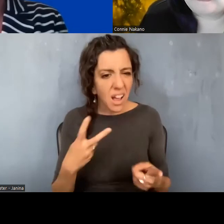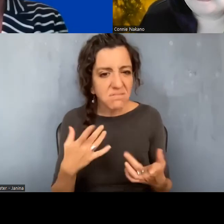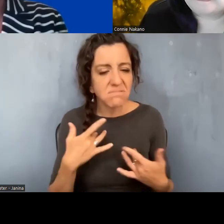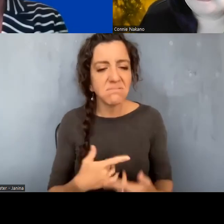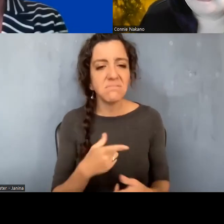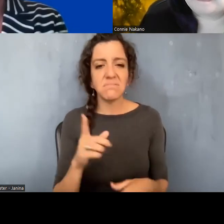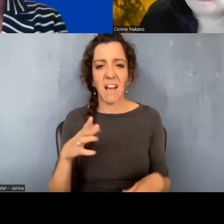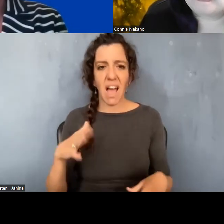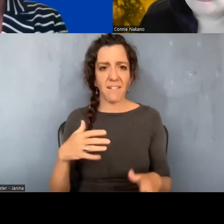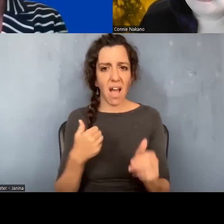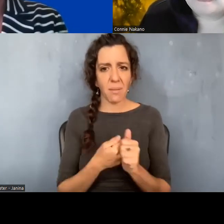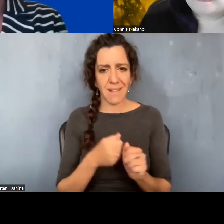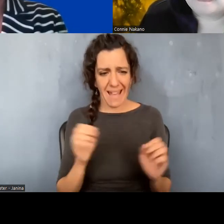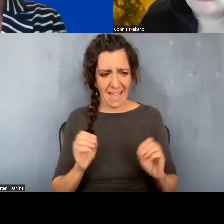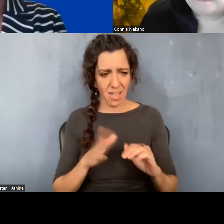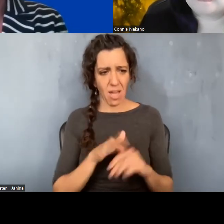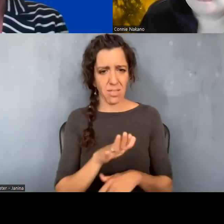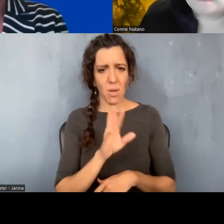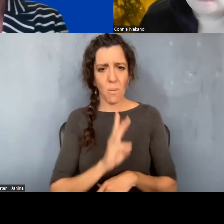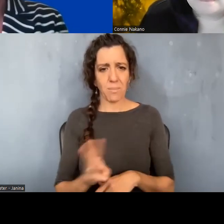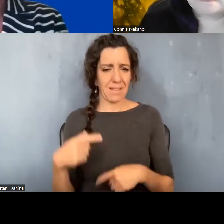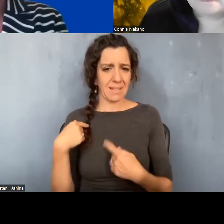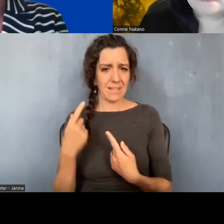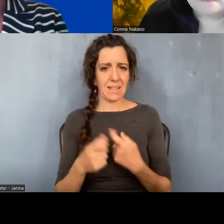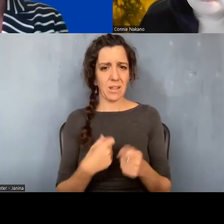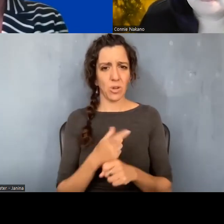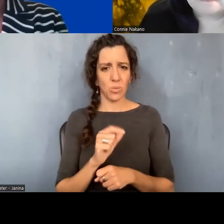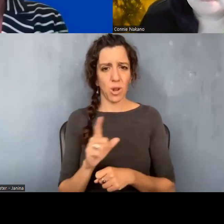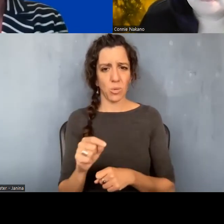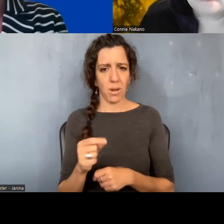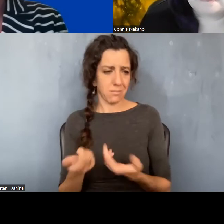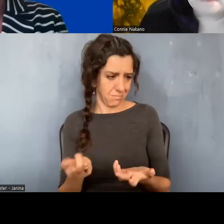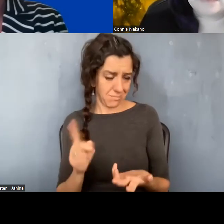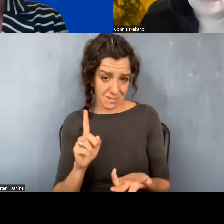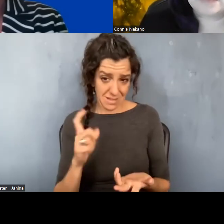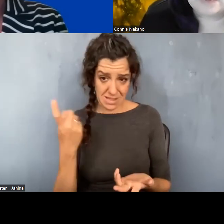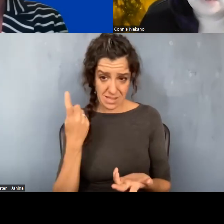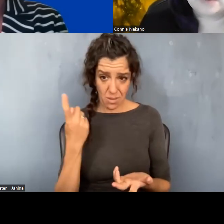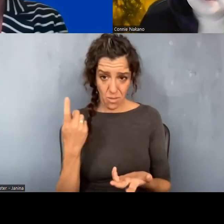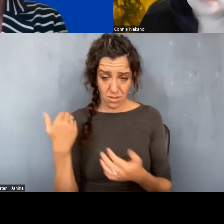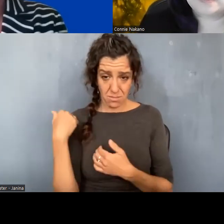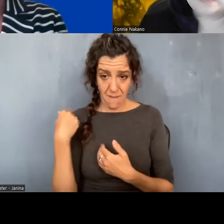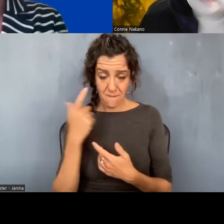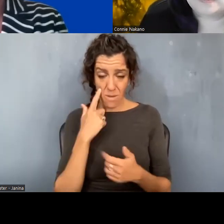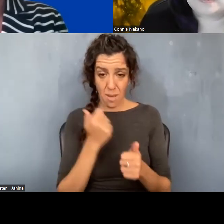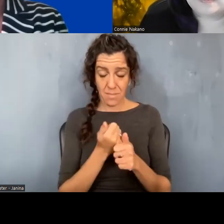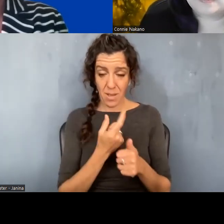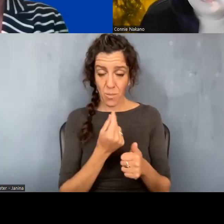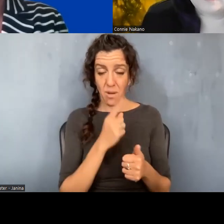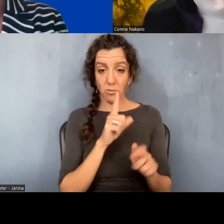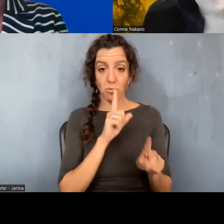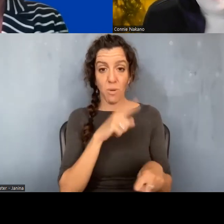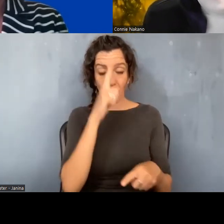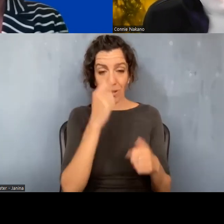on that page since 2020. Is somebody doing a job of updating what is reported for each of